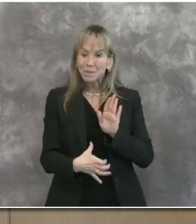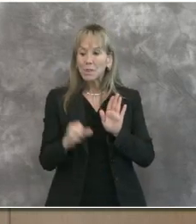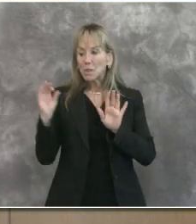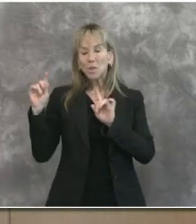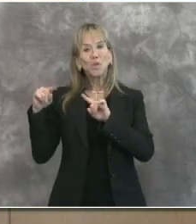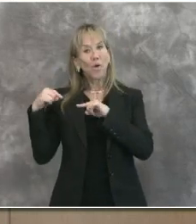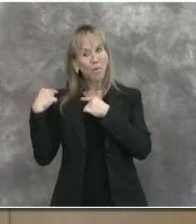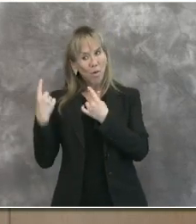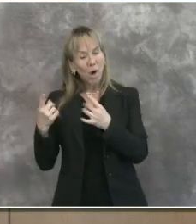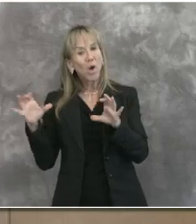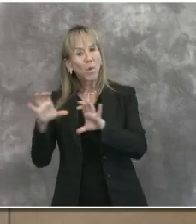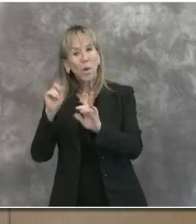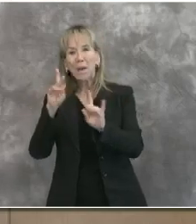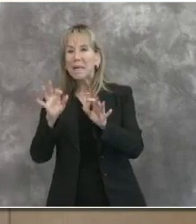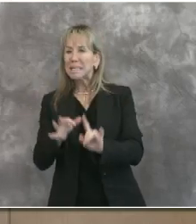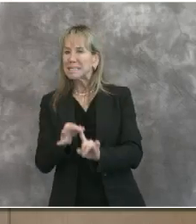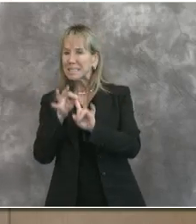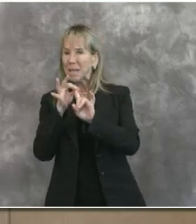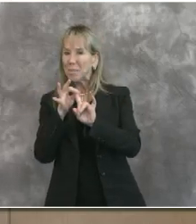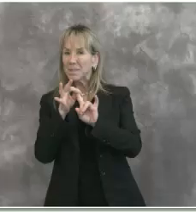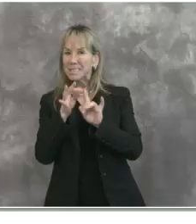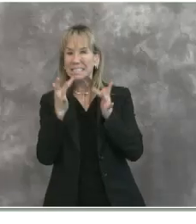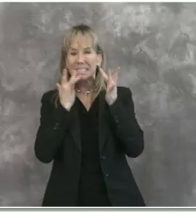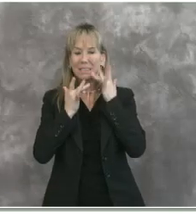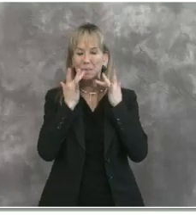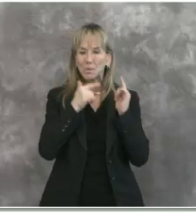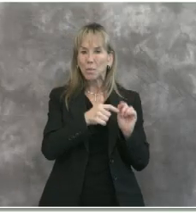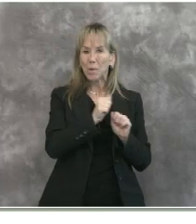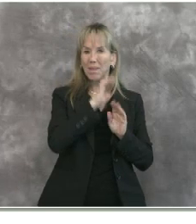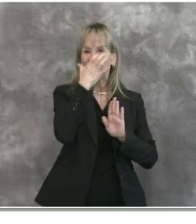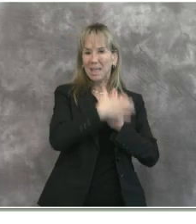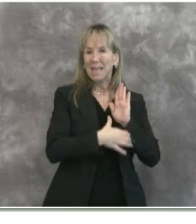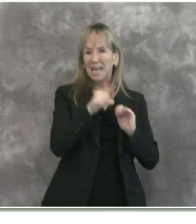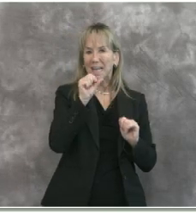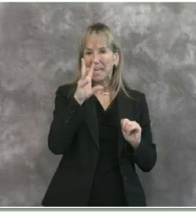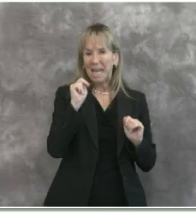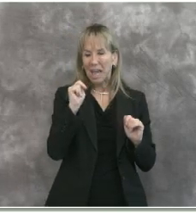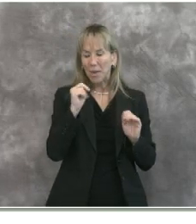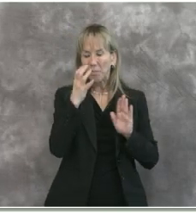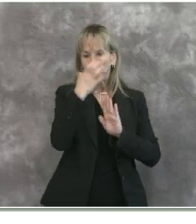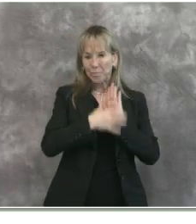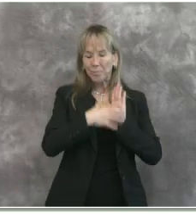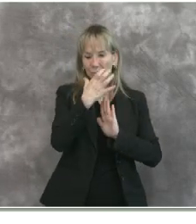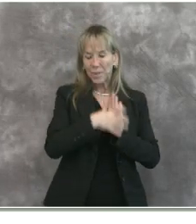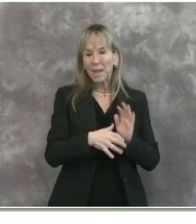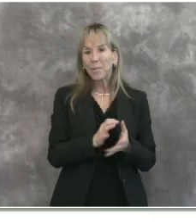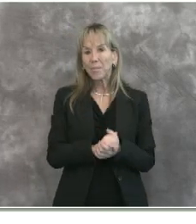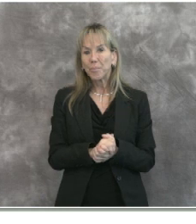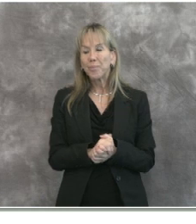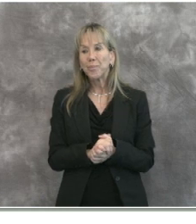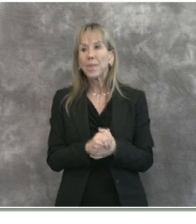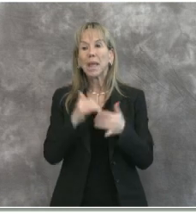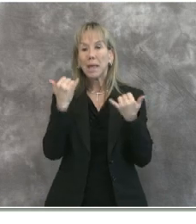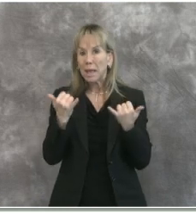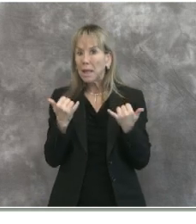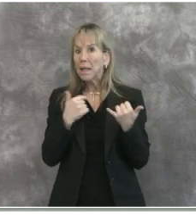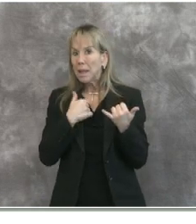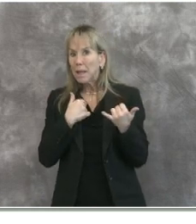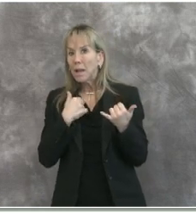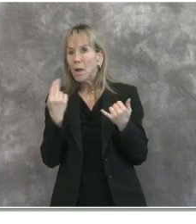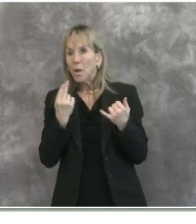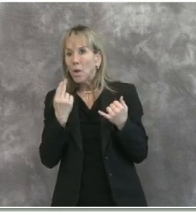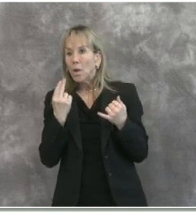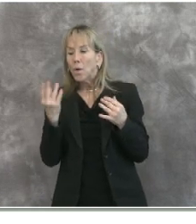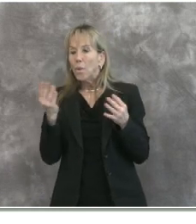for the gowns. We're critically low there. We do have enough right now, and we are using